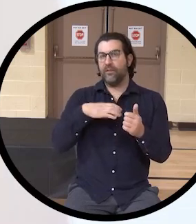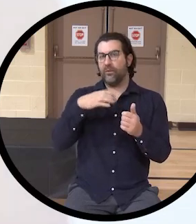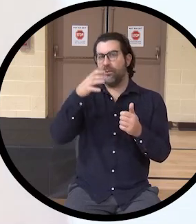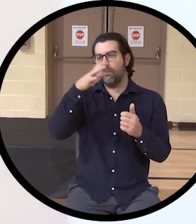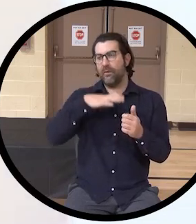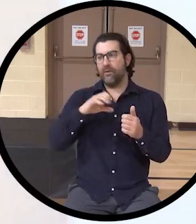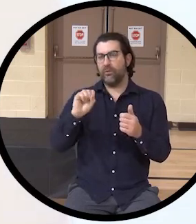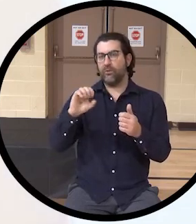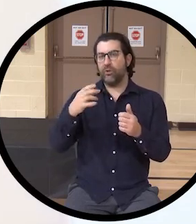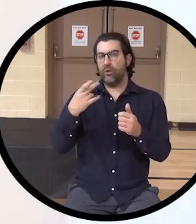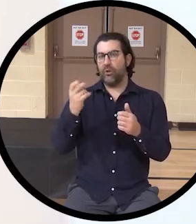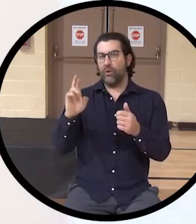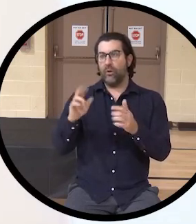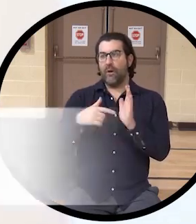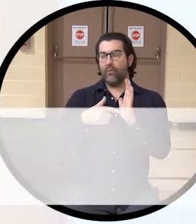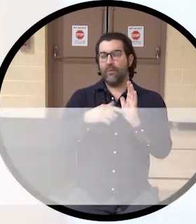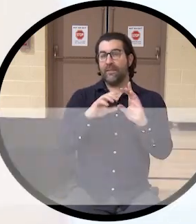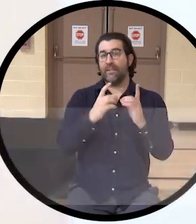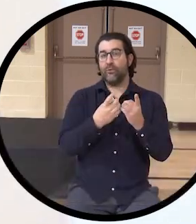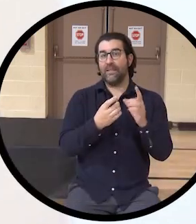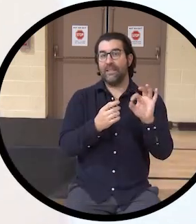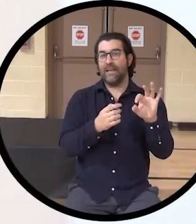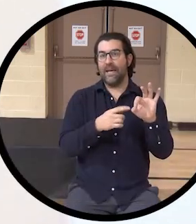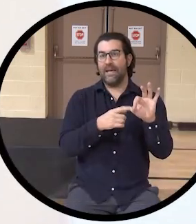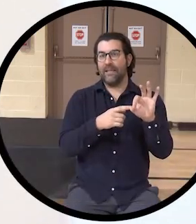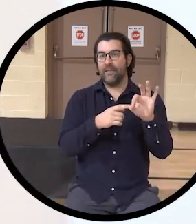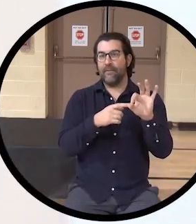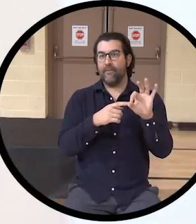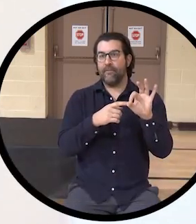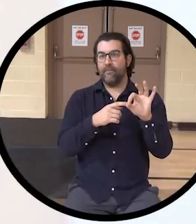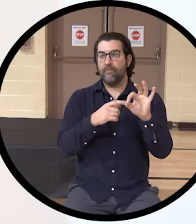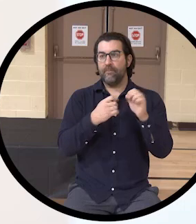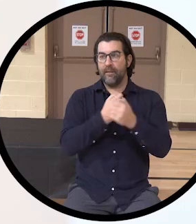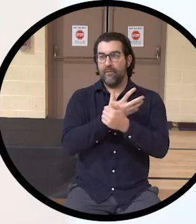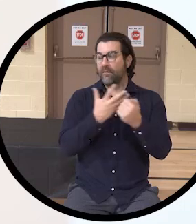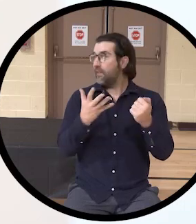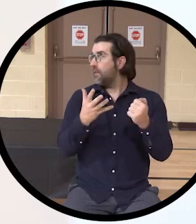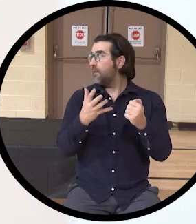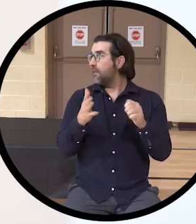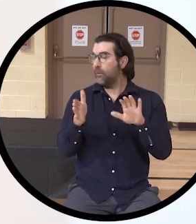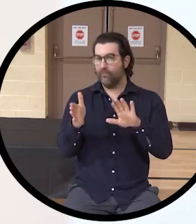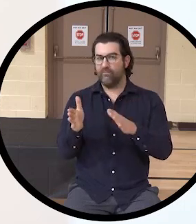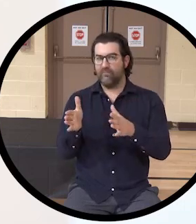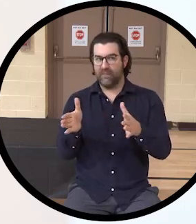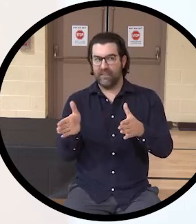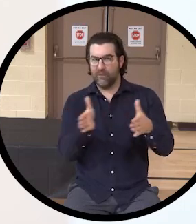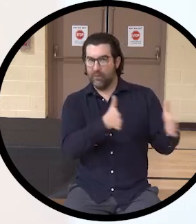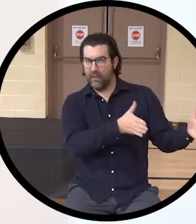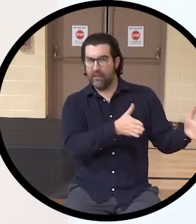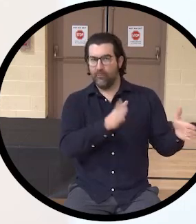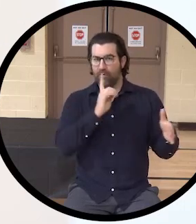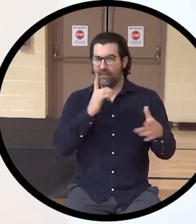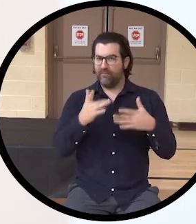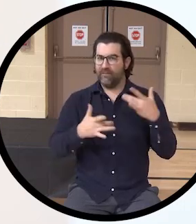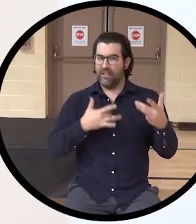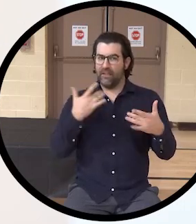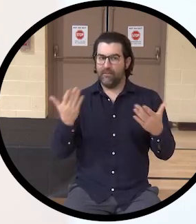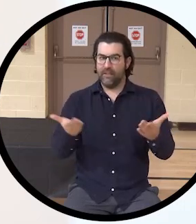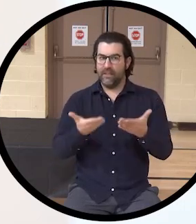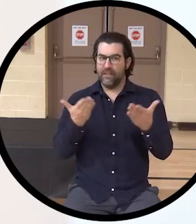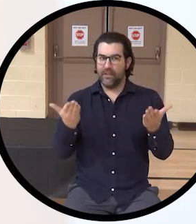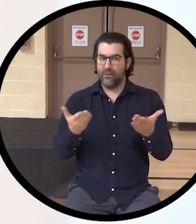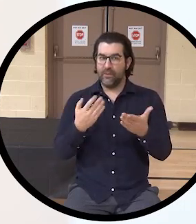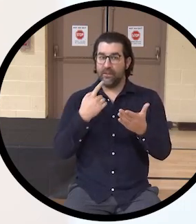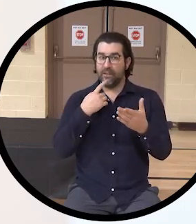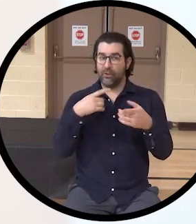I'm Kari Mosley. I represent District 9, everything this way. Really honored to be here. I said,